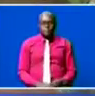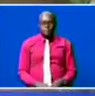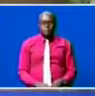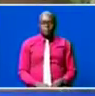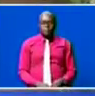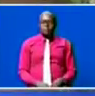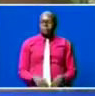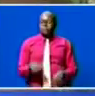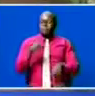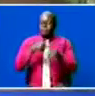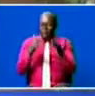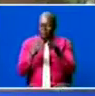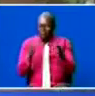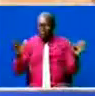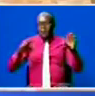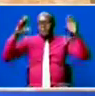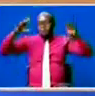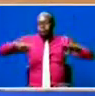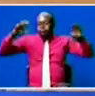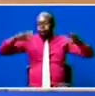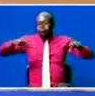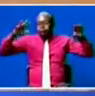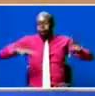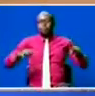When the floodgates open heavier and harsh,